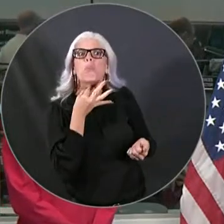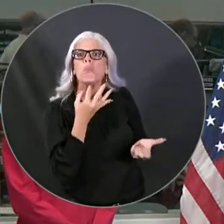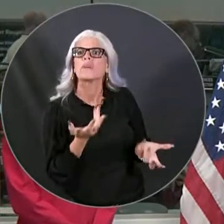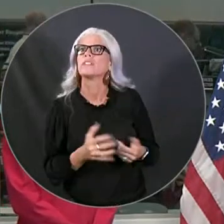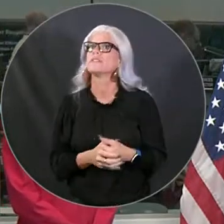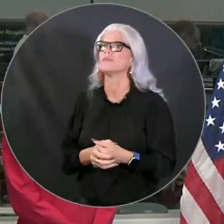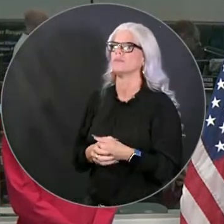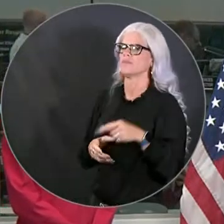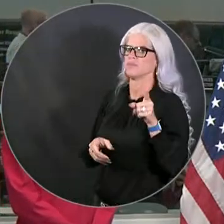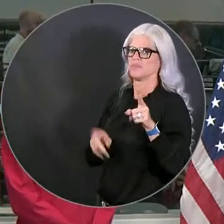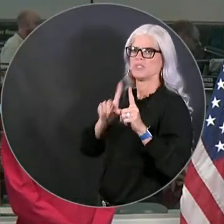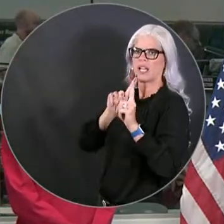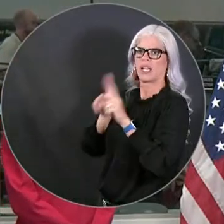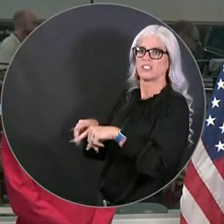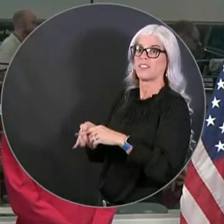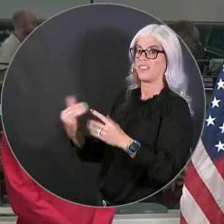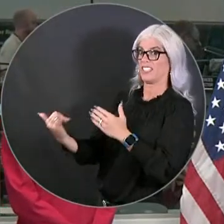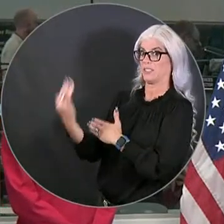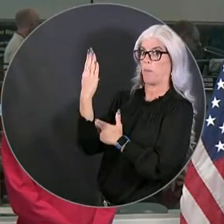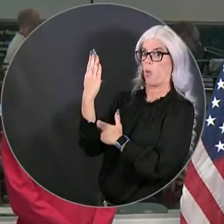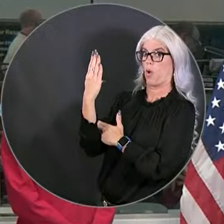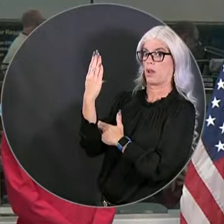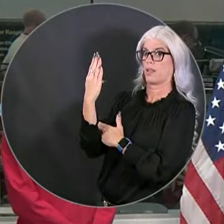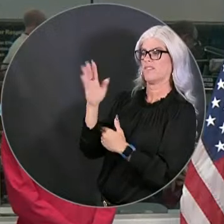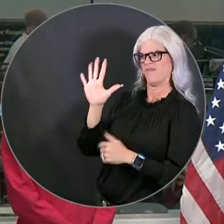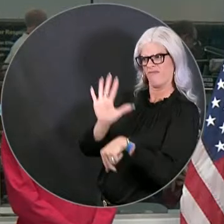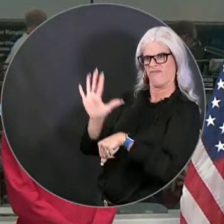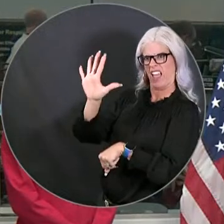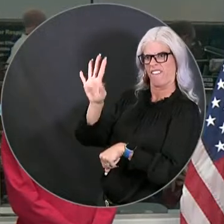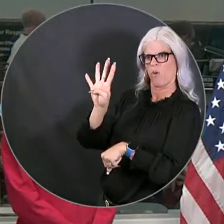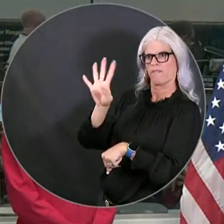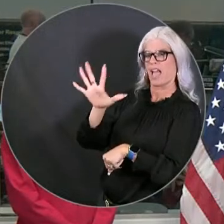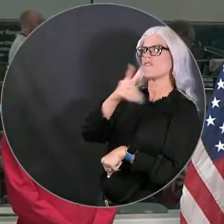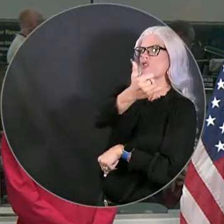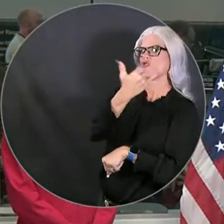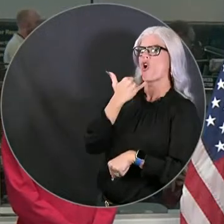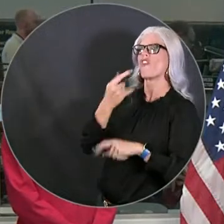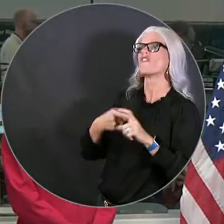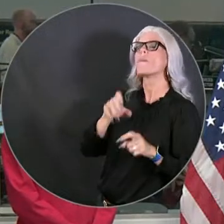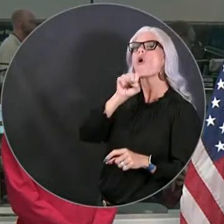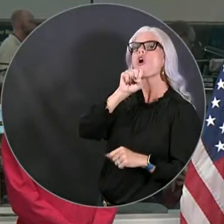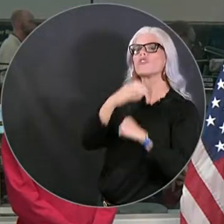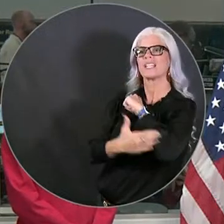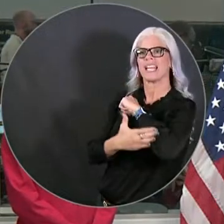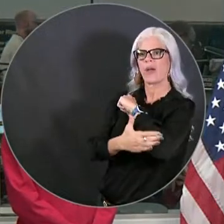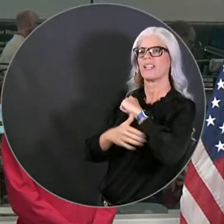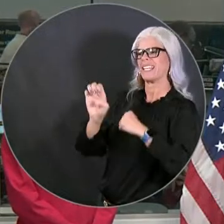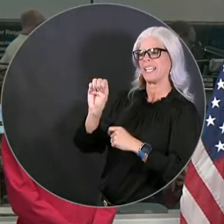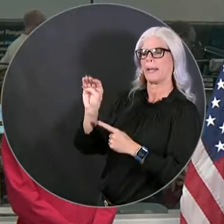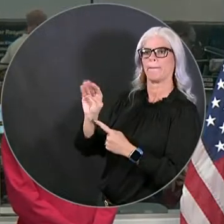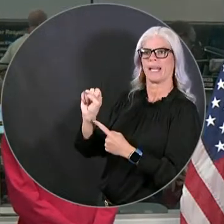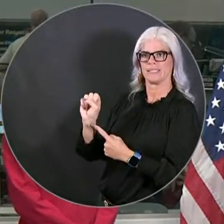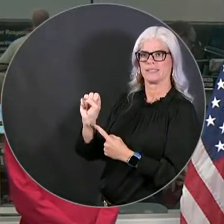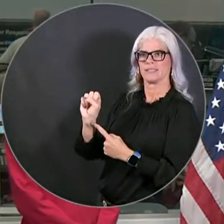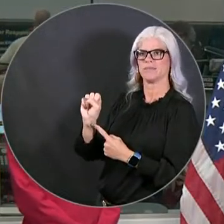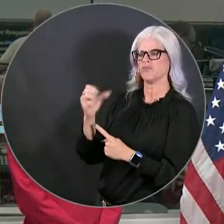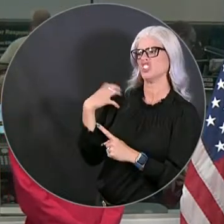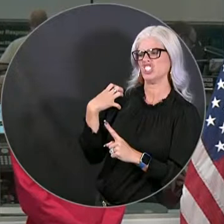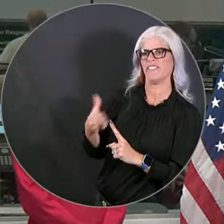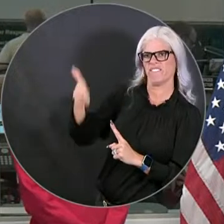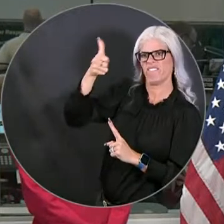5:45 a.m. I received a phone call from Orange County Emergency Management Director Chief Laura Lee Avery.